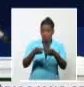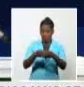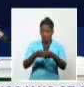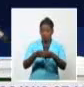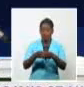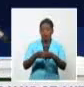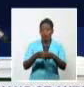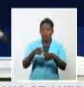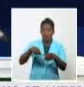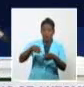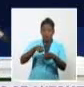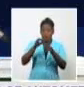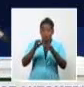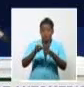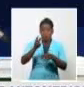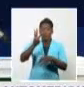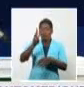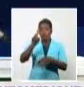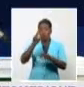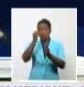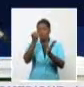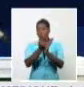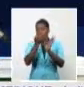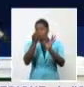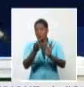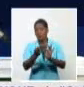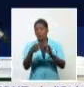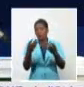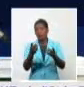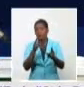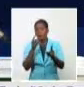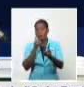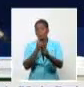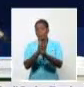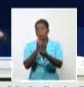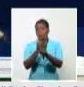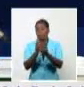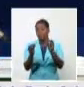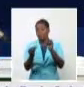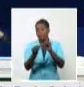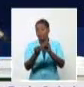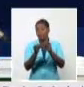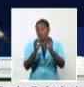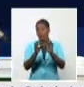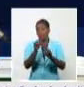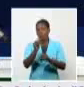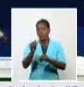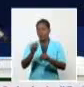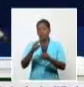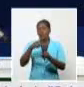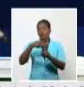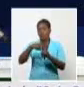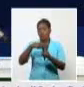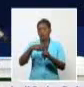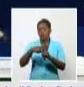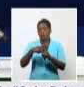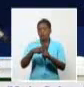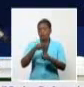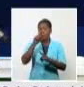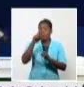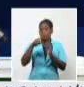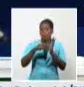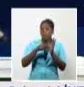have already said it, that of the 36, 31 are contacts of confirmed cases. But of the